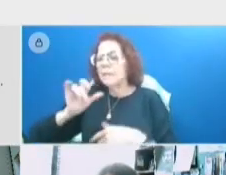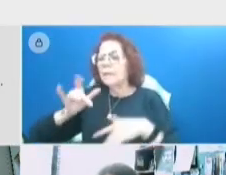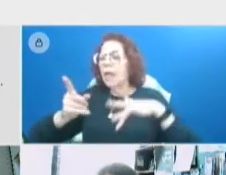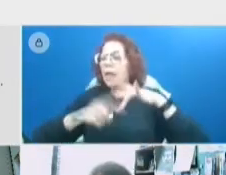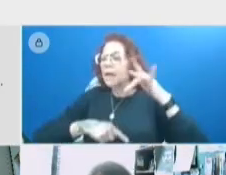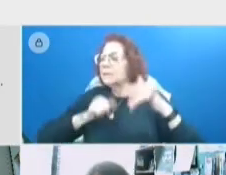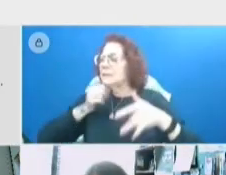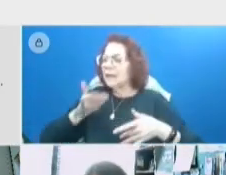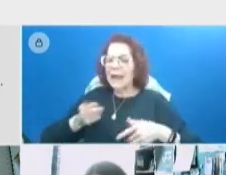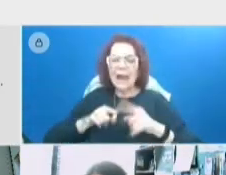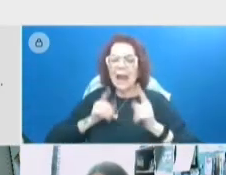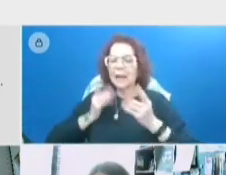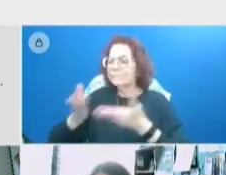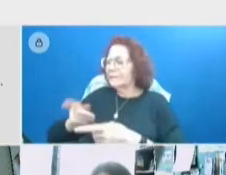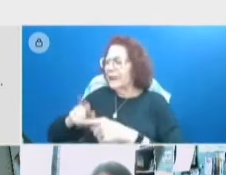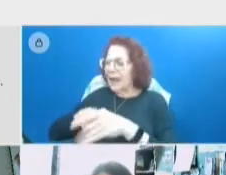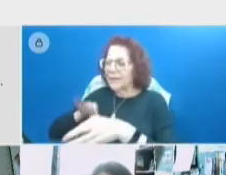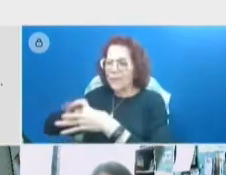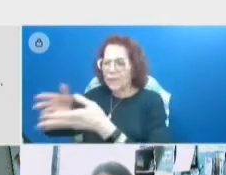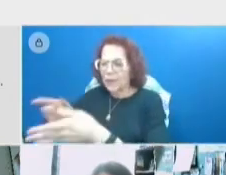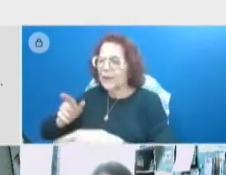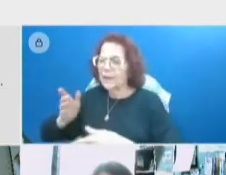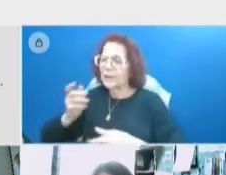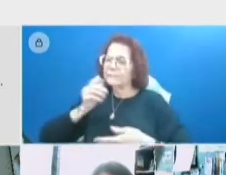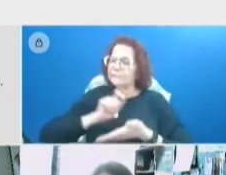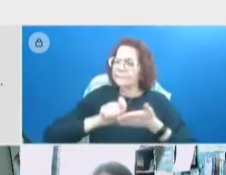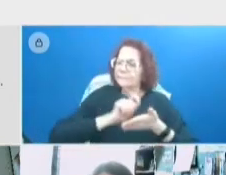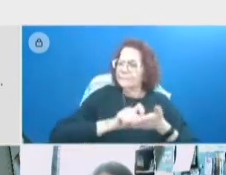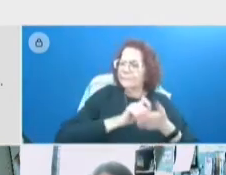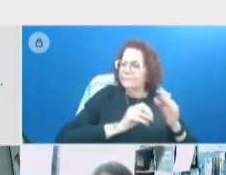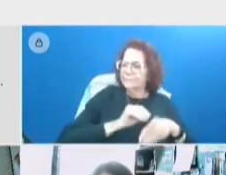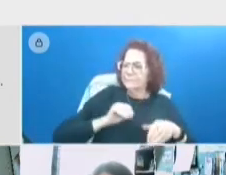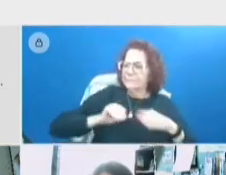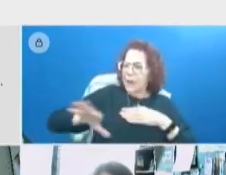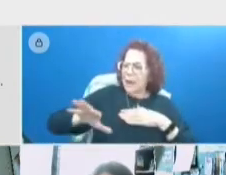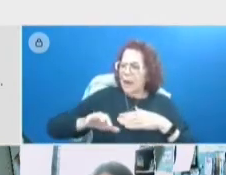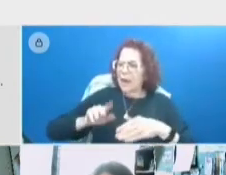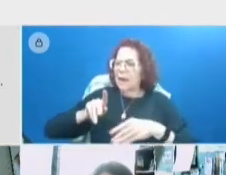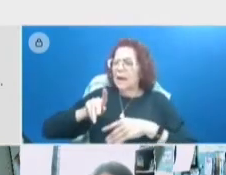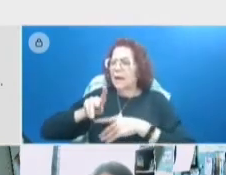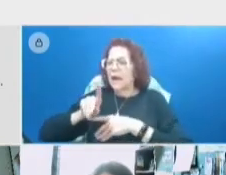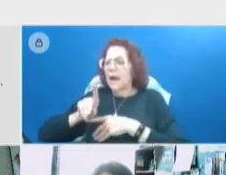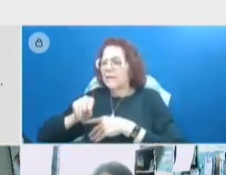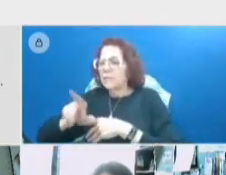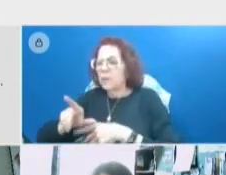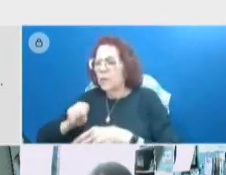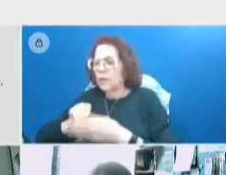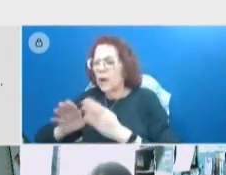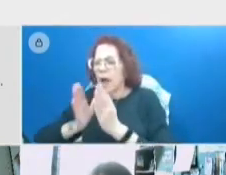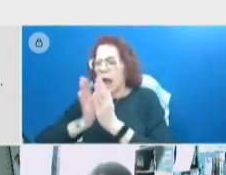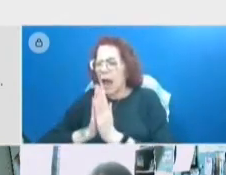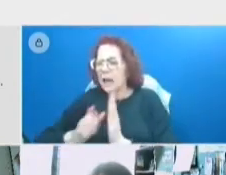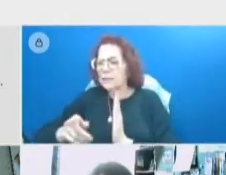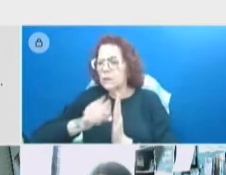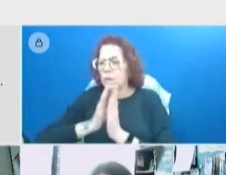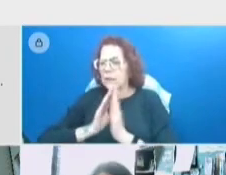was re-implemented on the March 25th. The primary change for that